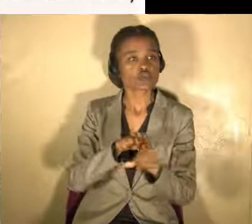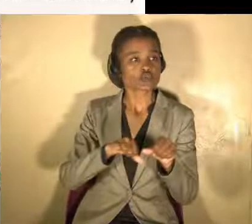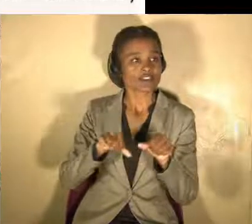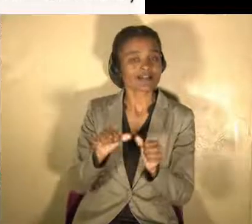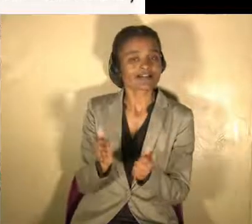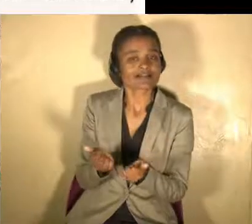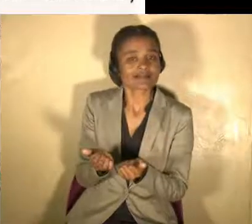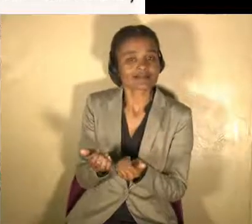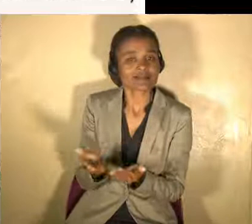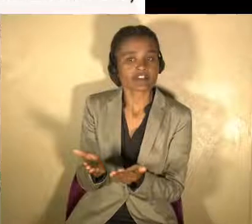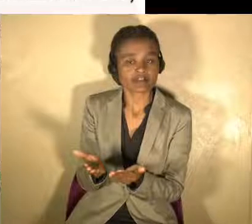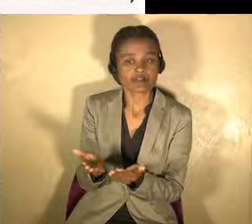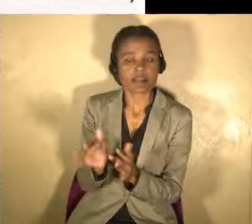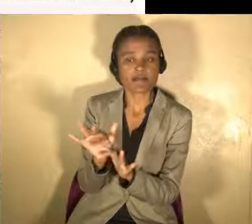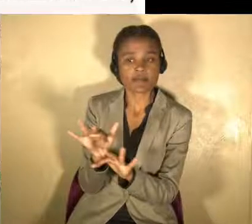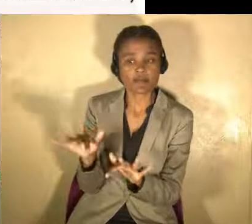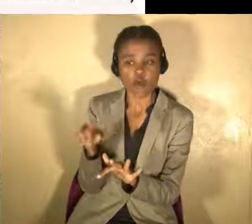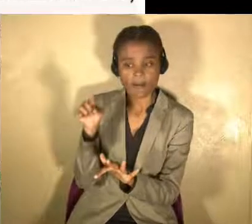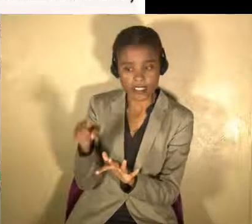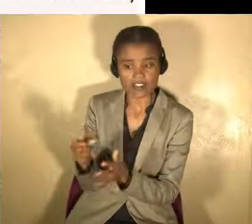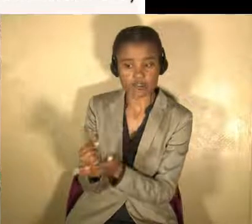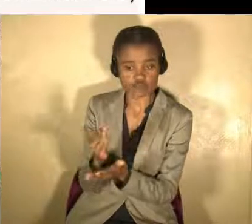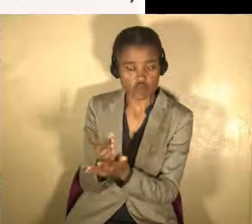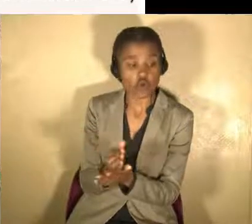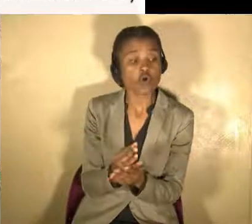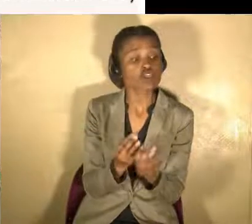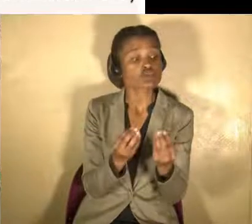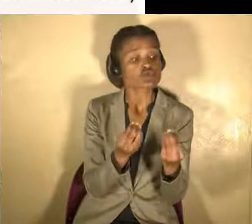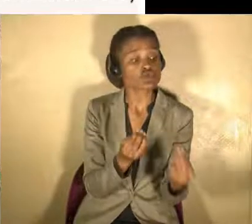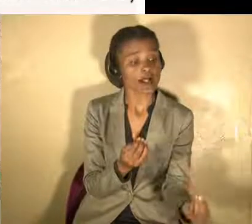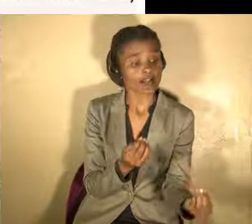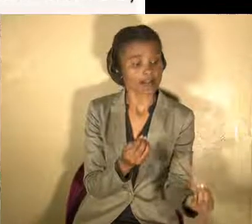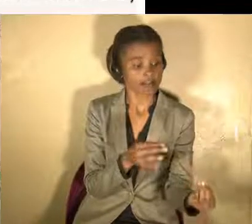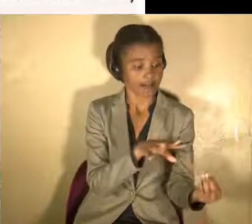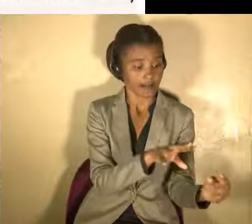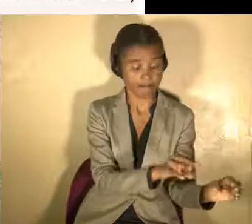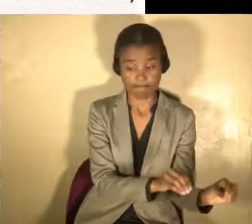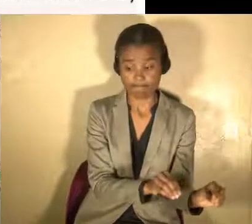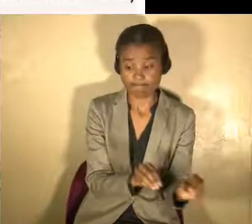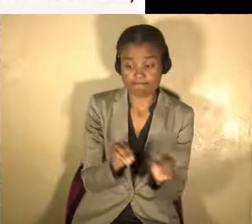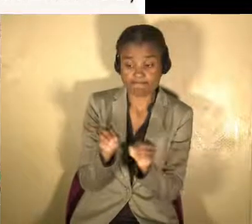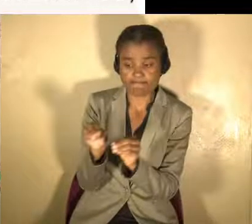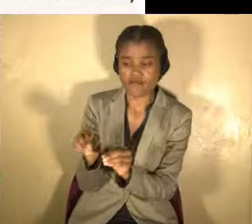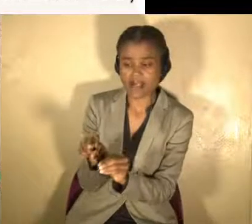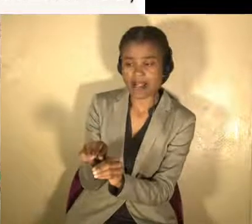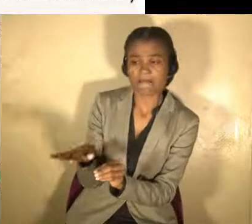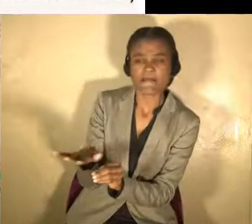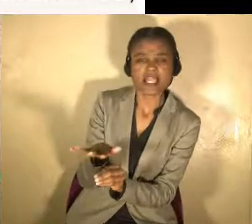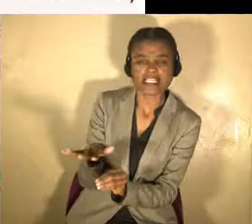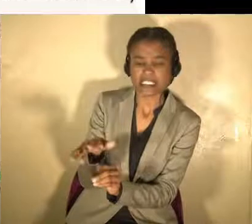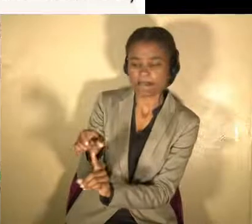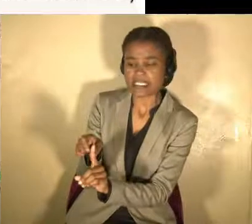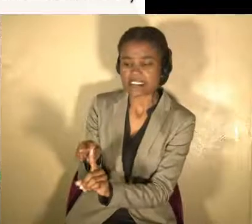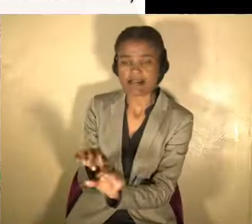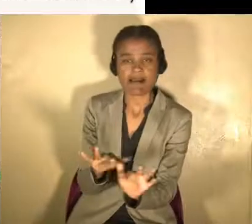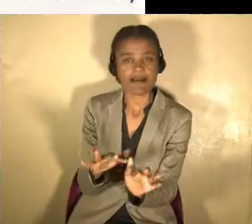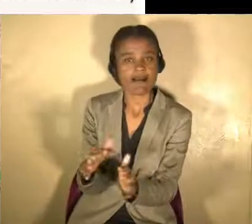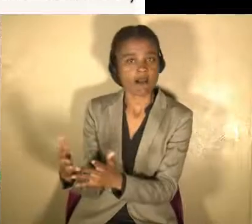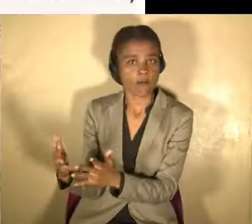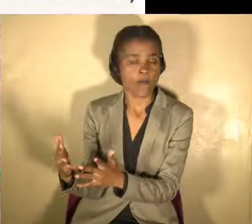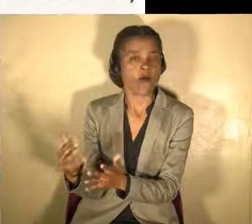to monitor and supervise these placements. And when one makes reference to social